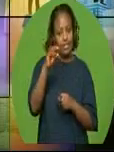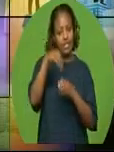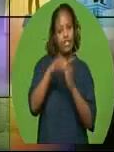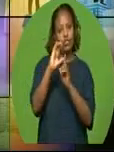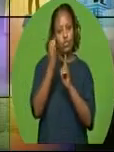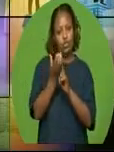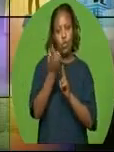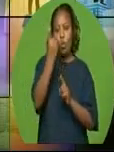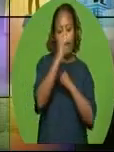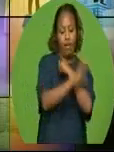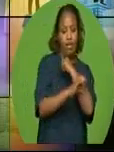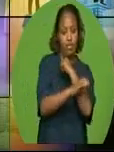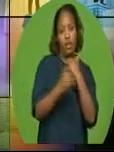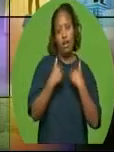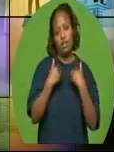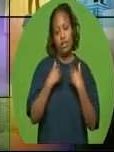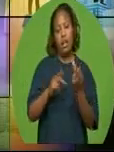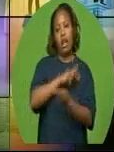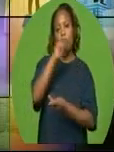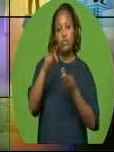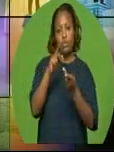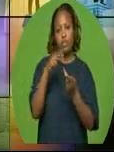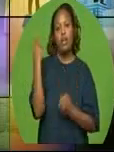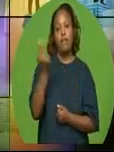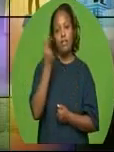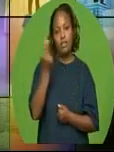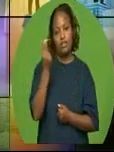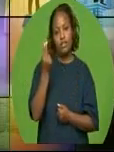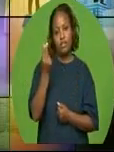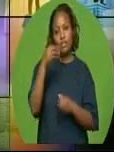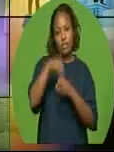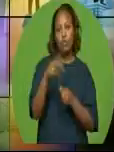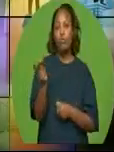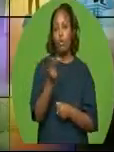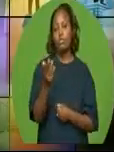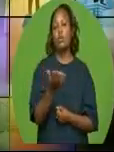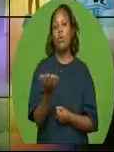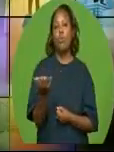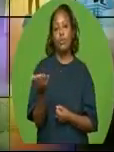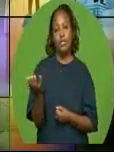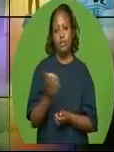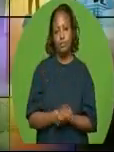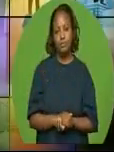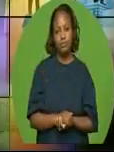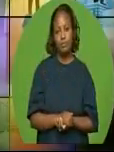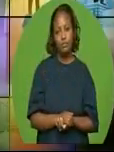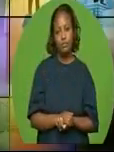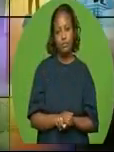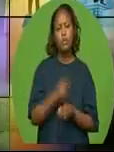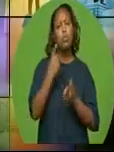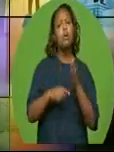in a situation where one country has an absolute advantage in both